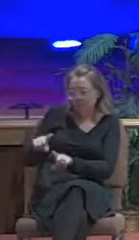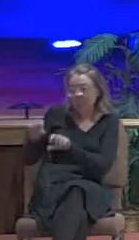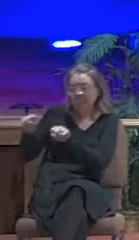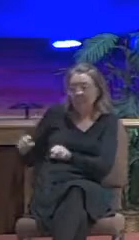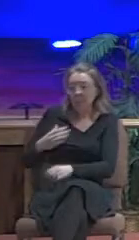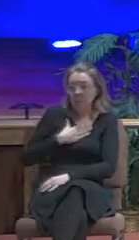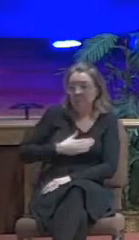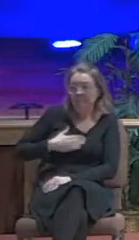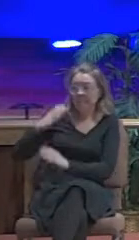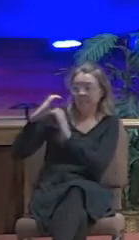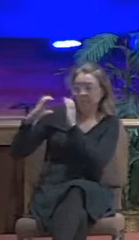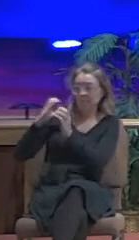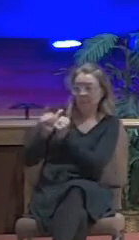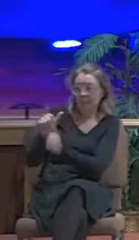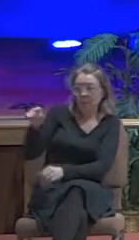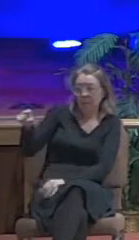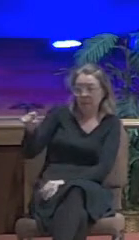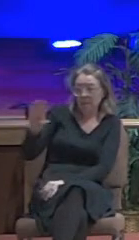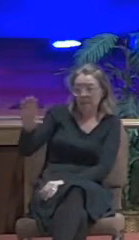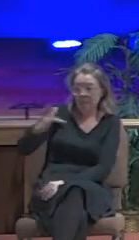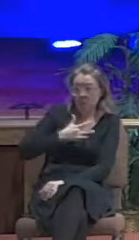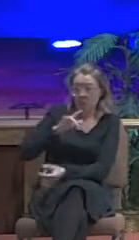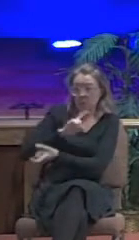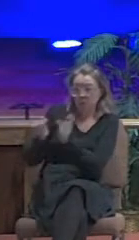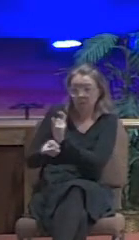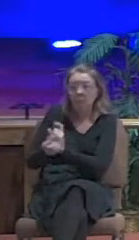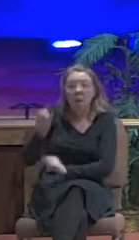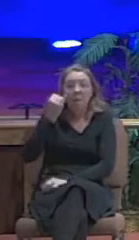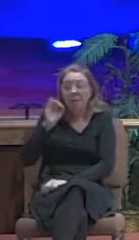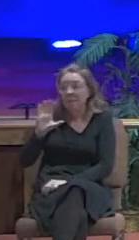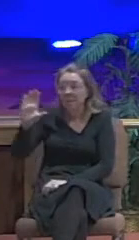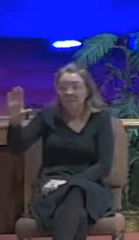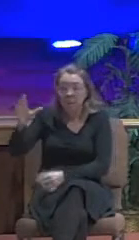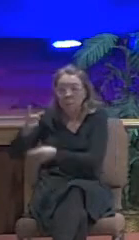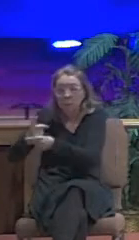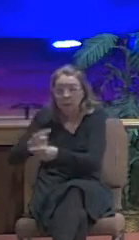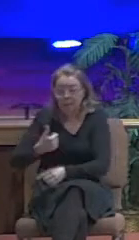heart? And if they're right and I'm wrong, then change my heart. Can